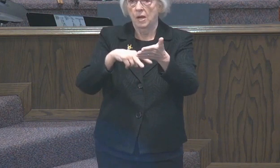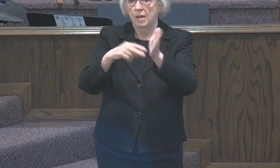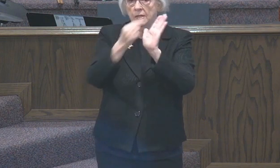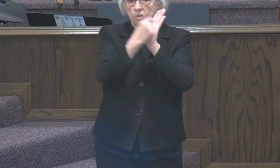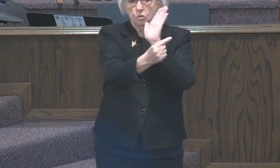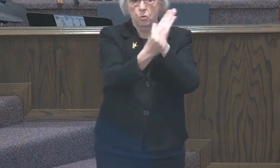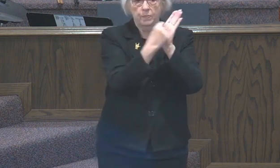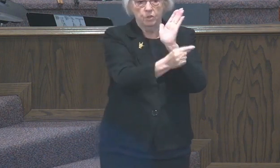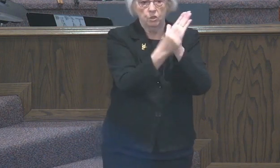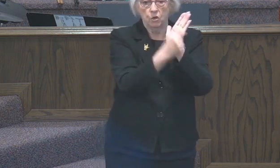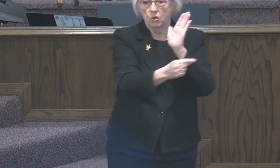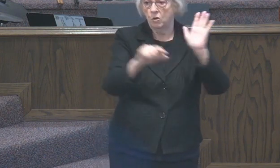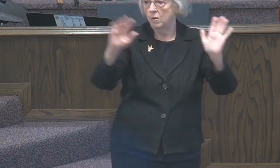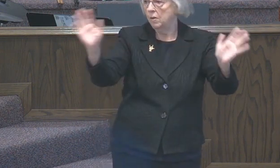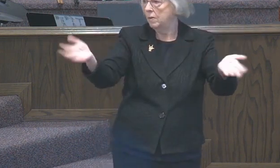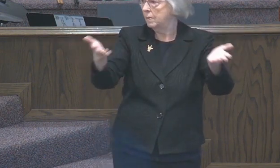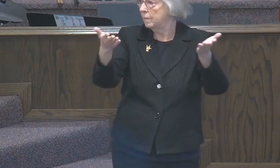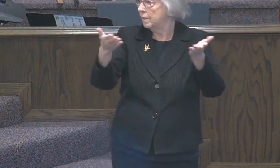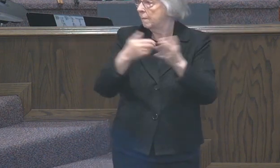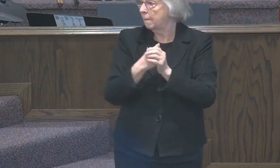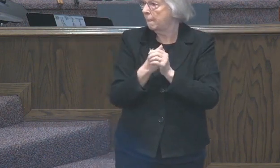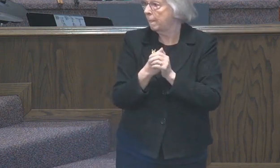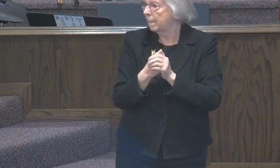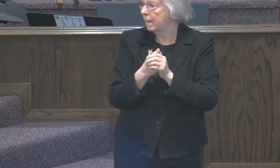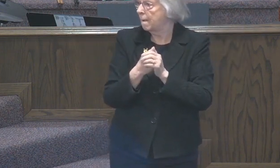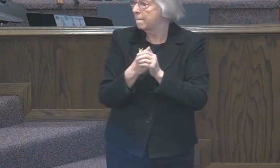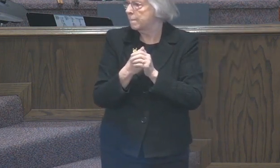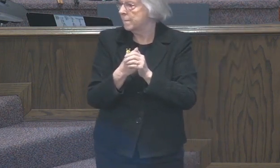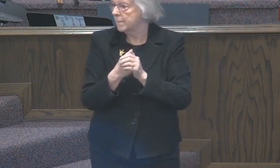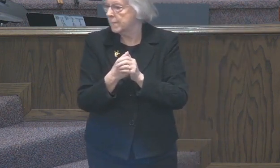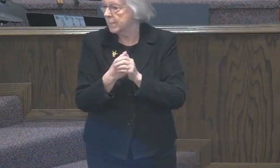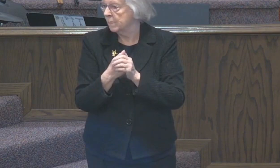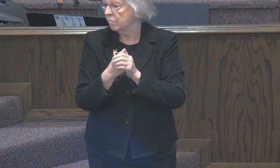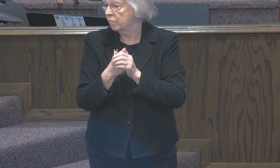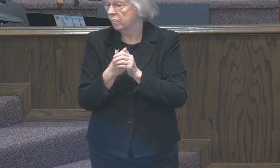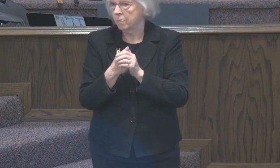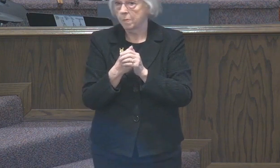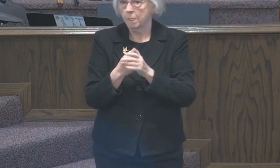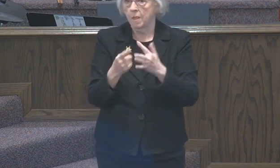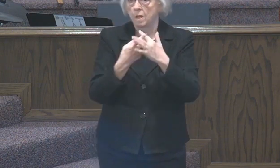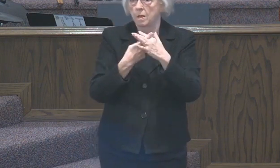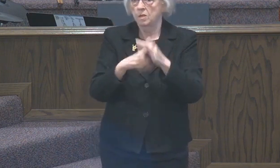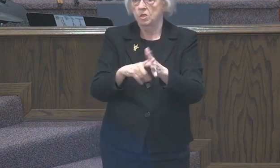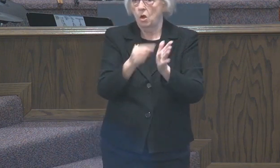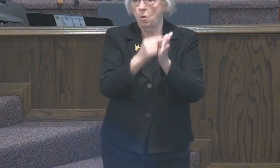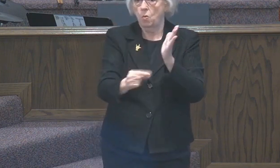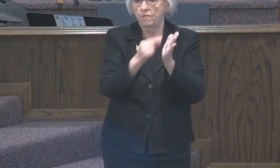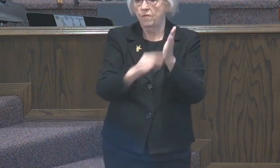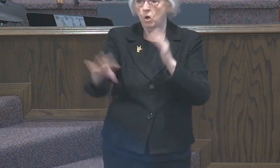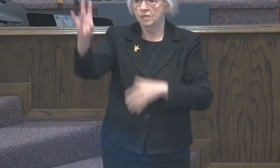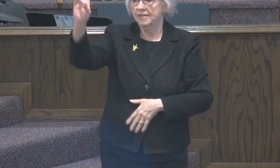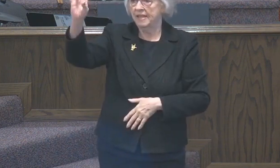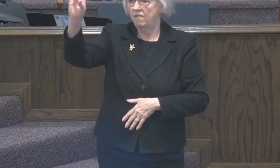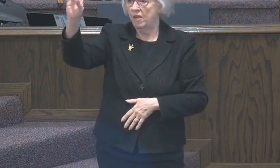bookend passage. We're going to read the second half this morning. We're going to begin with verse number 7.